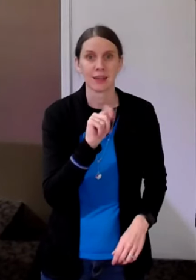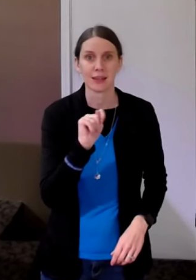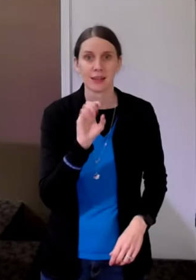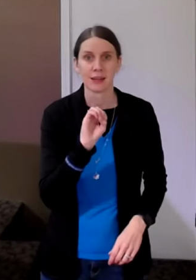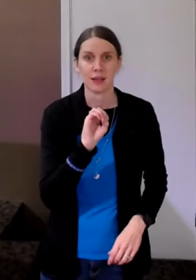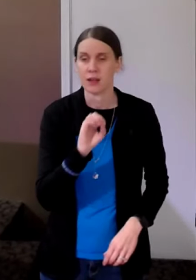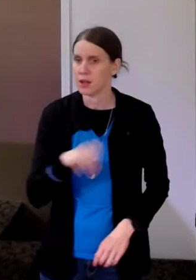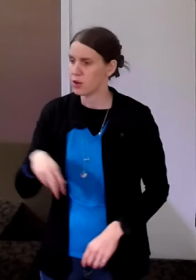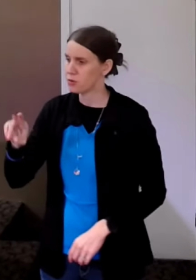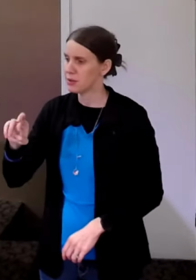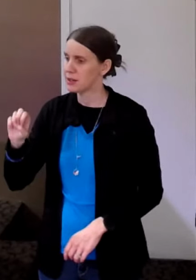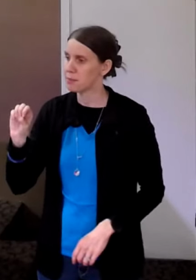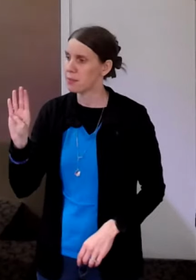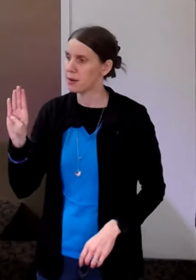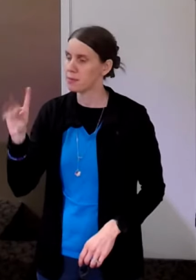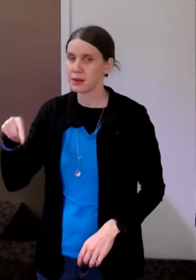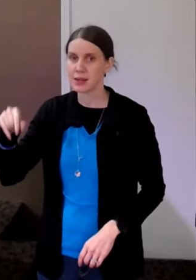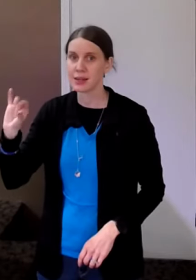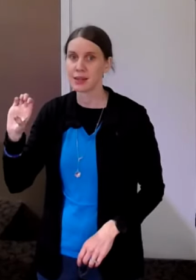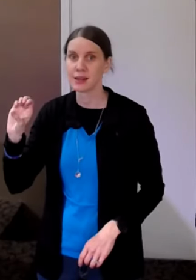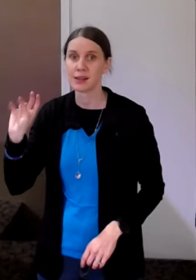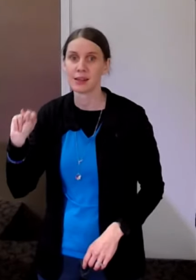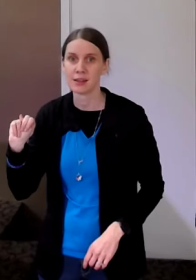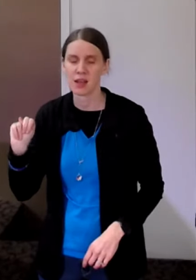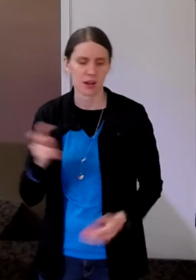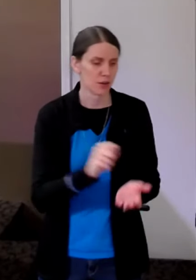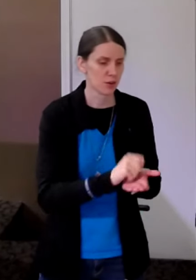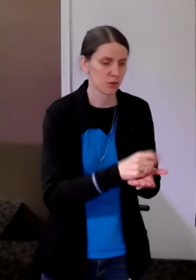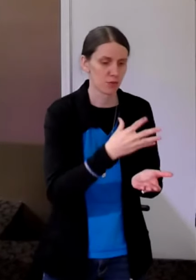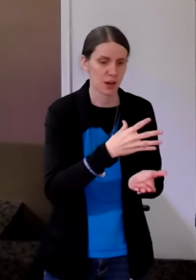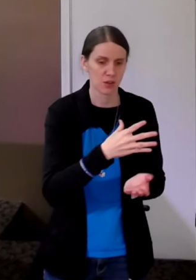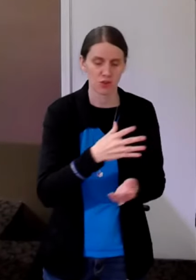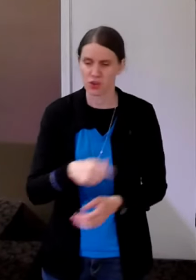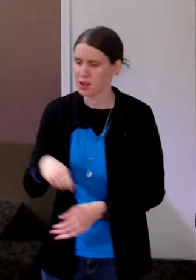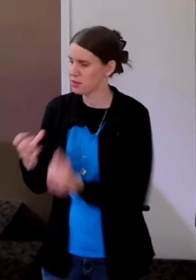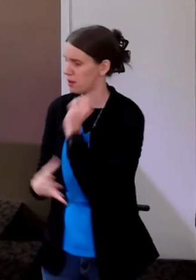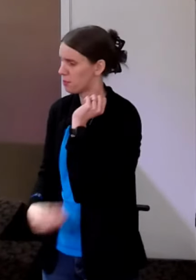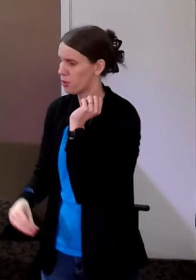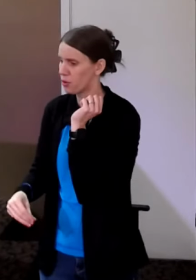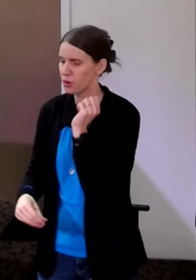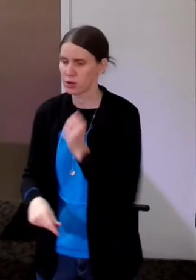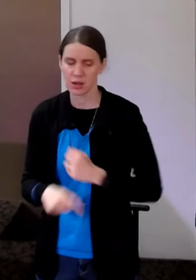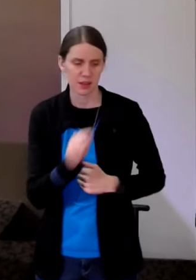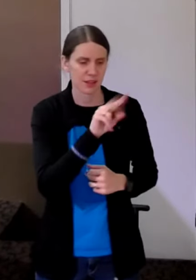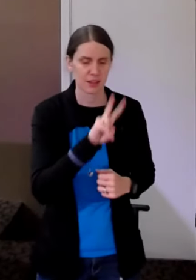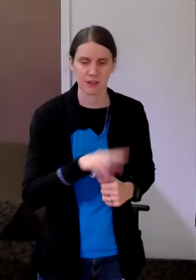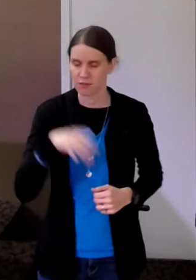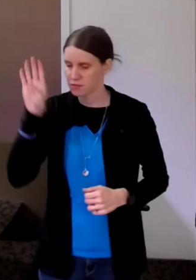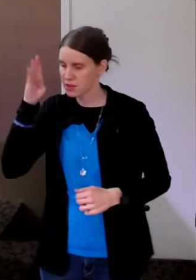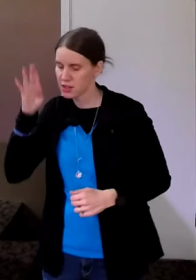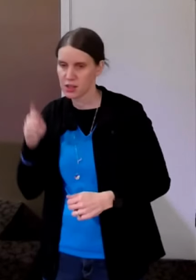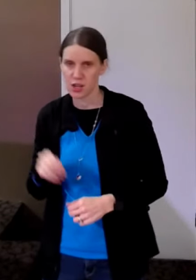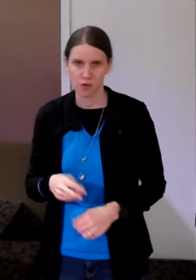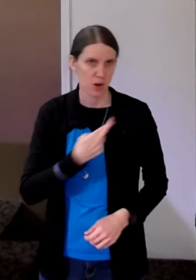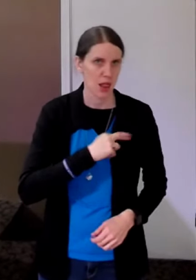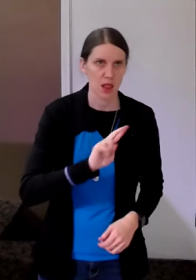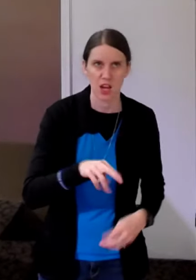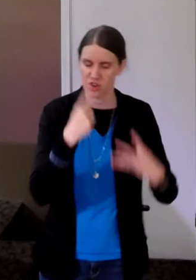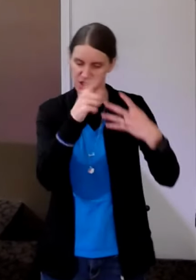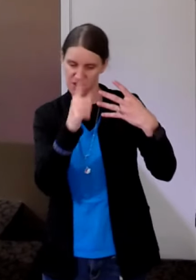rich or the poor or this racial group or some media problem or some religion in life, and they're